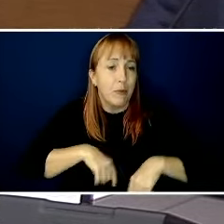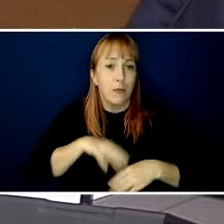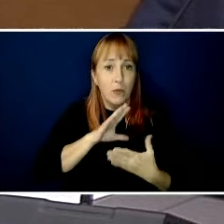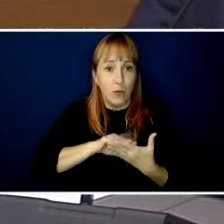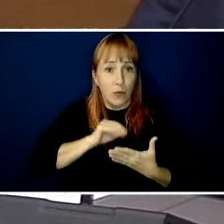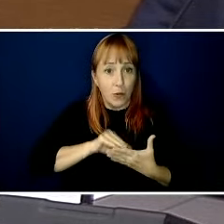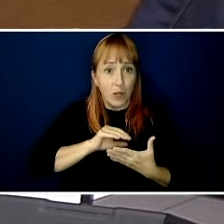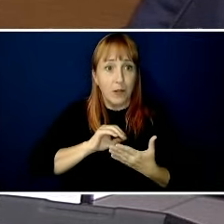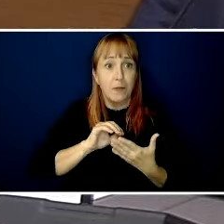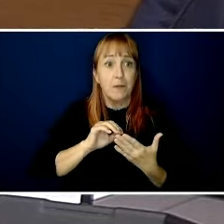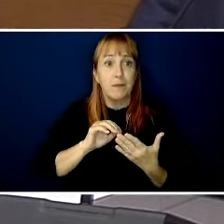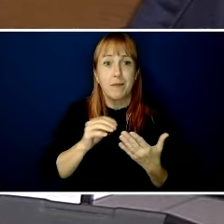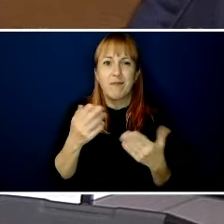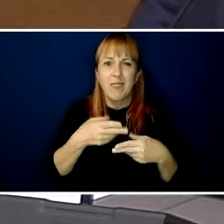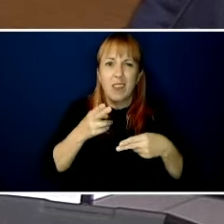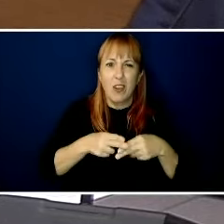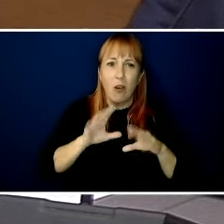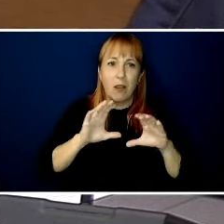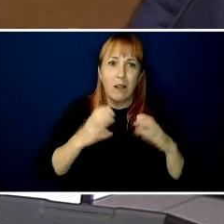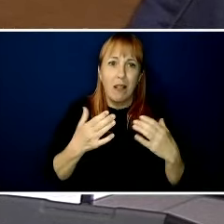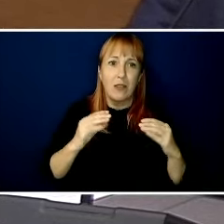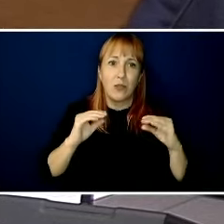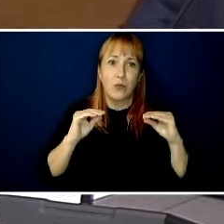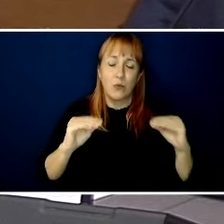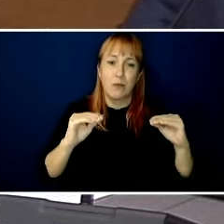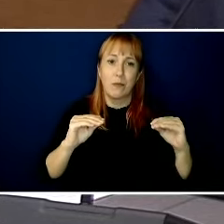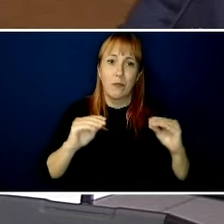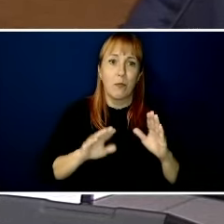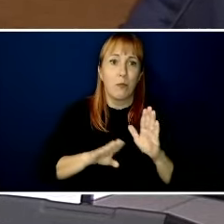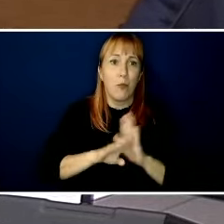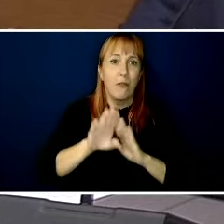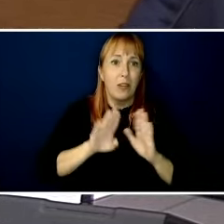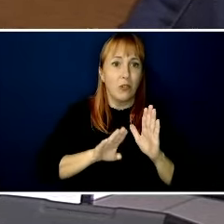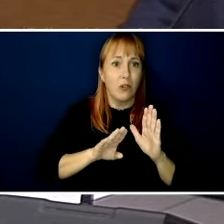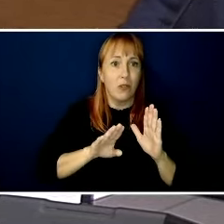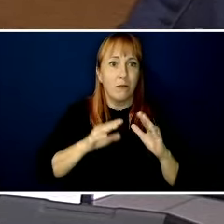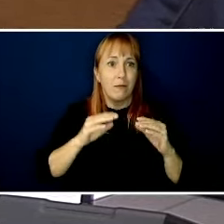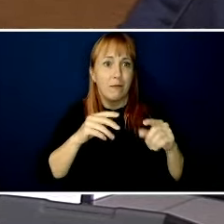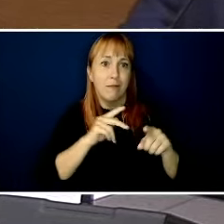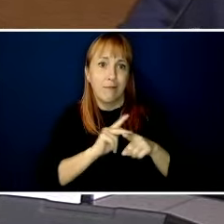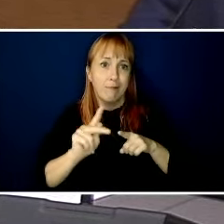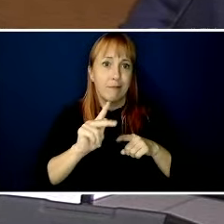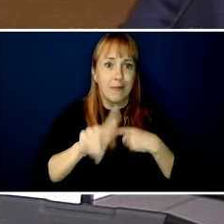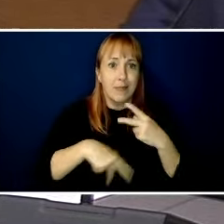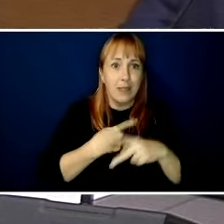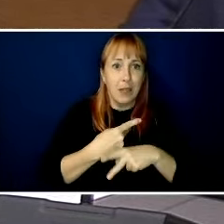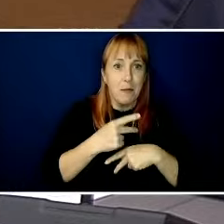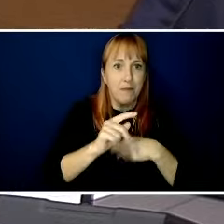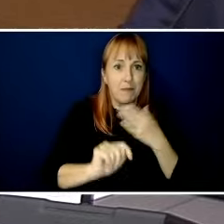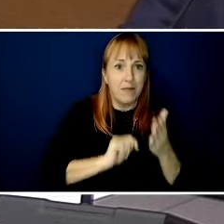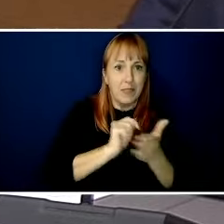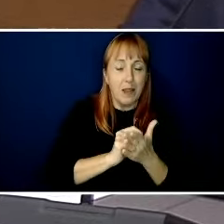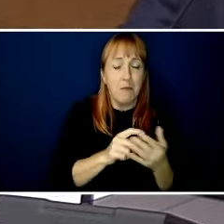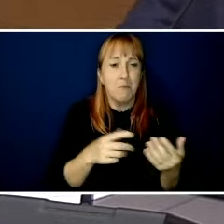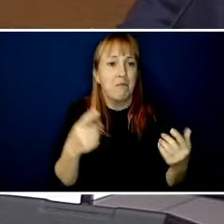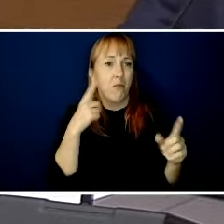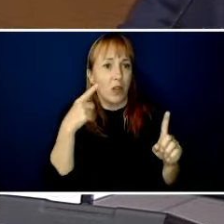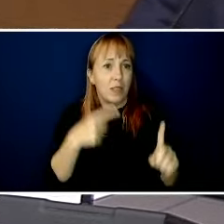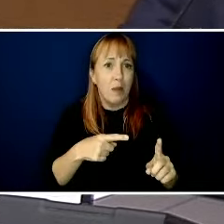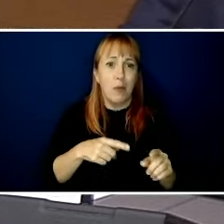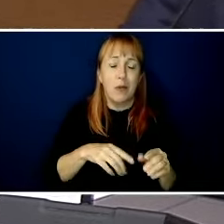in what we call a classroom professional development time, where we're building skills like communication, how to read a